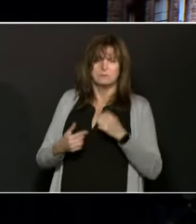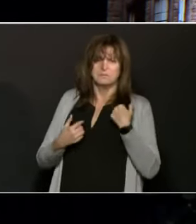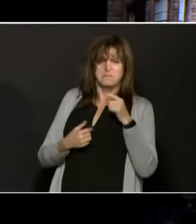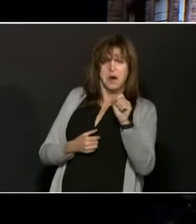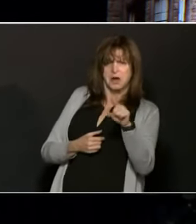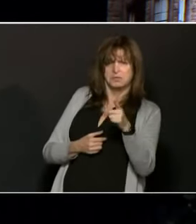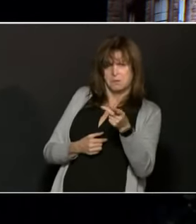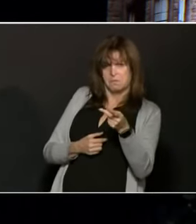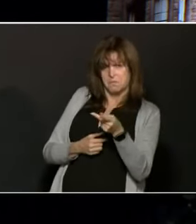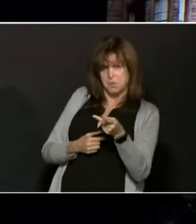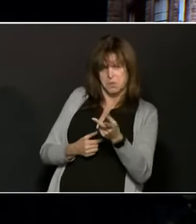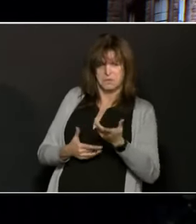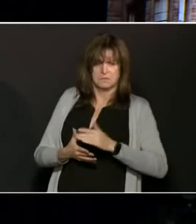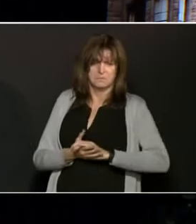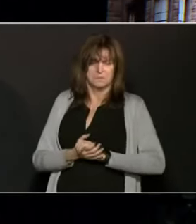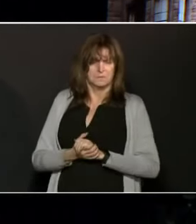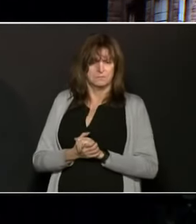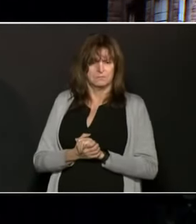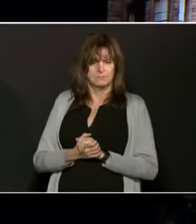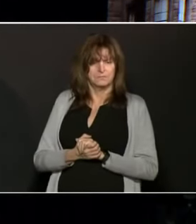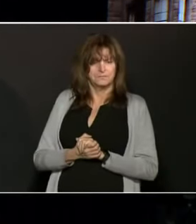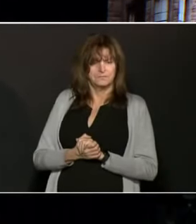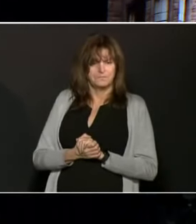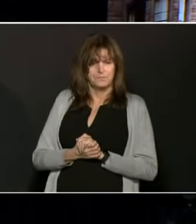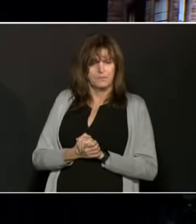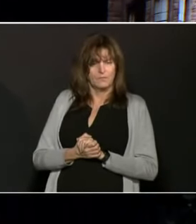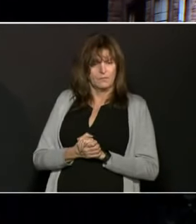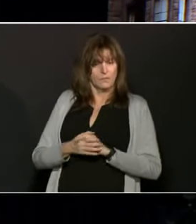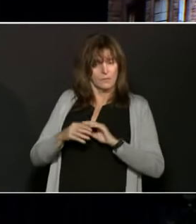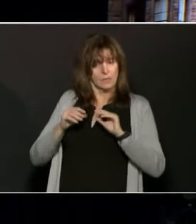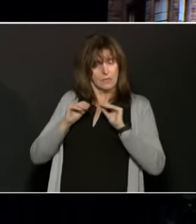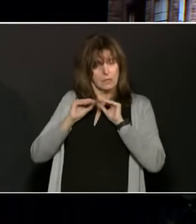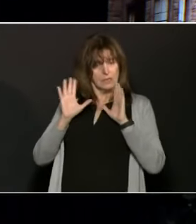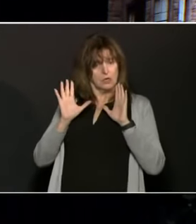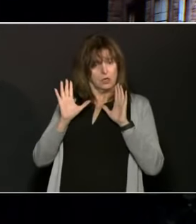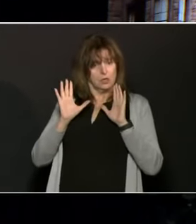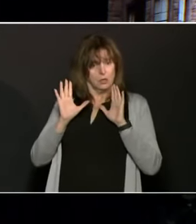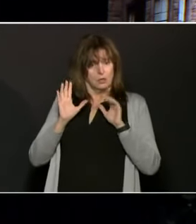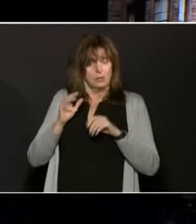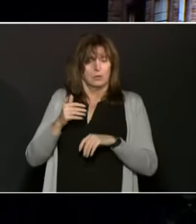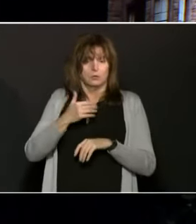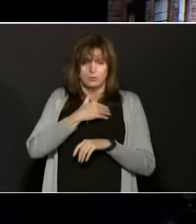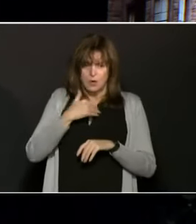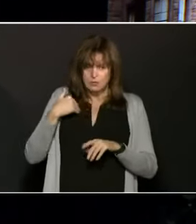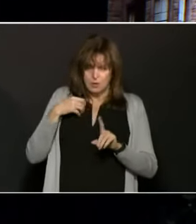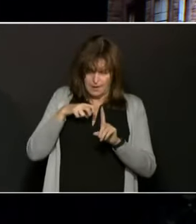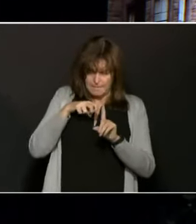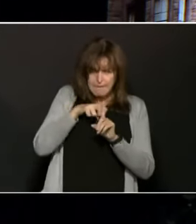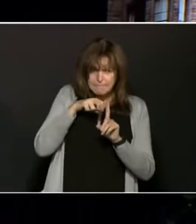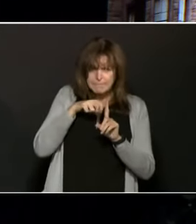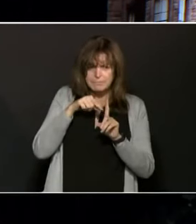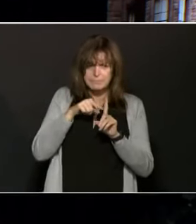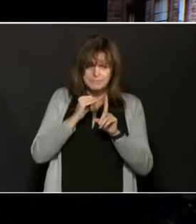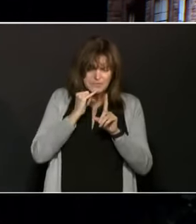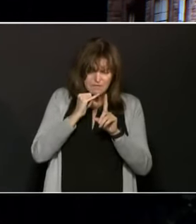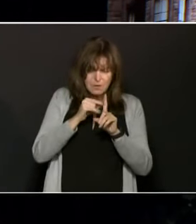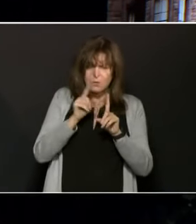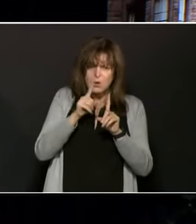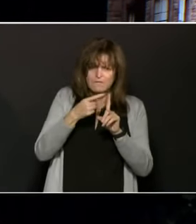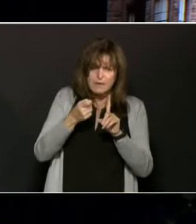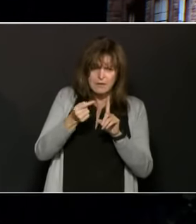Brown. It's clear that most cases in Toronto have no known epilink. So what exactly is the reason for this? Is